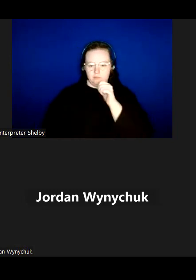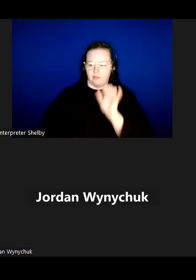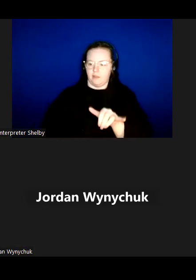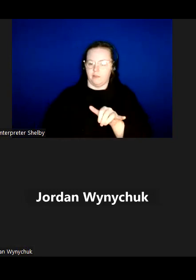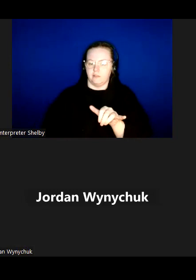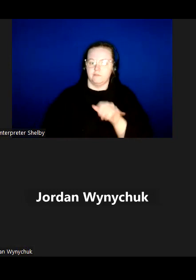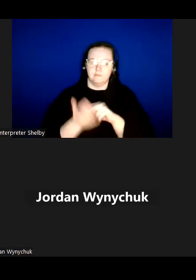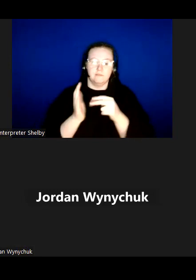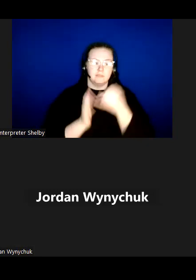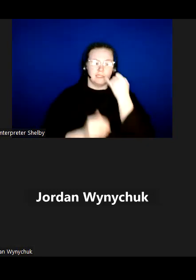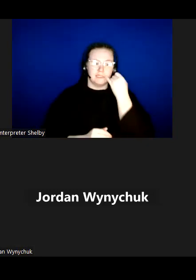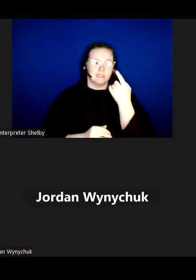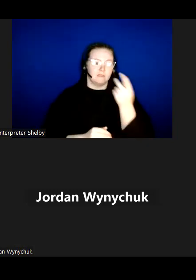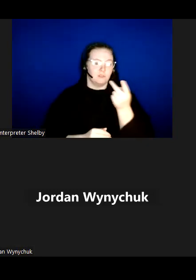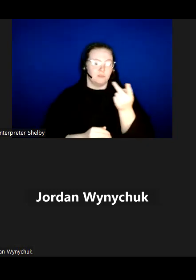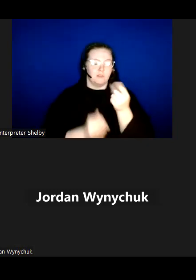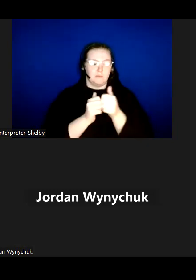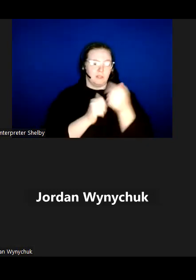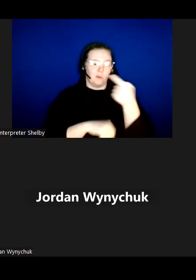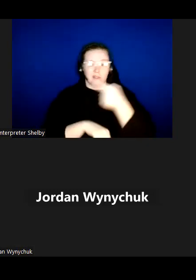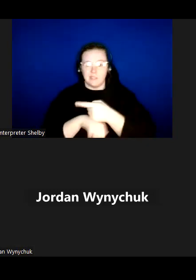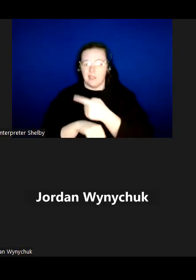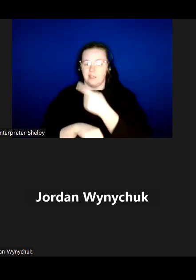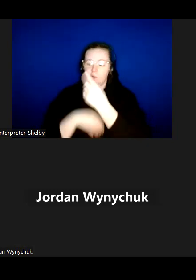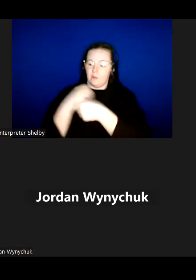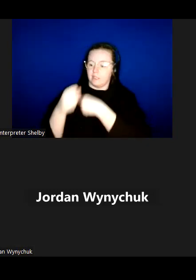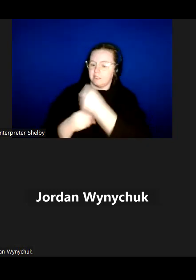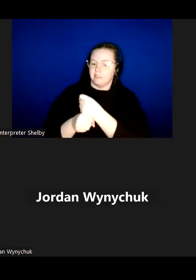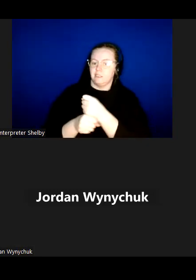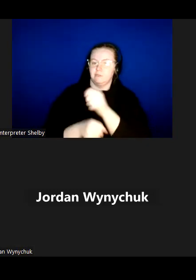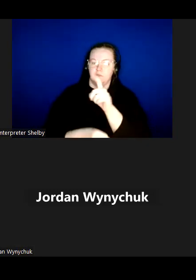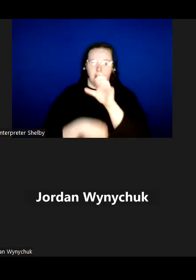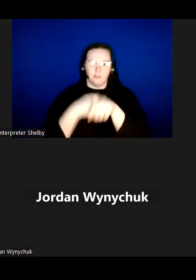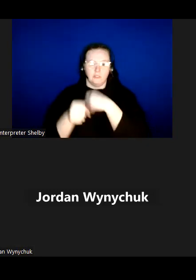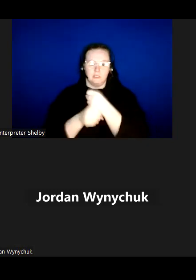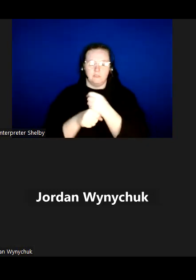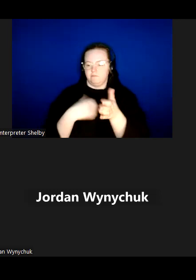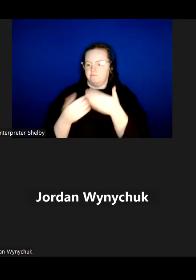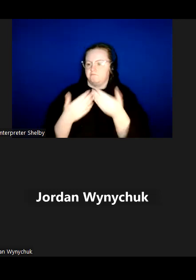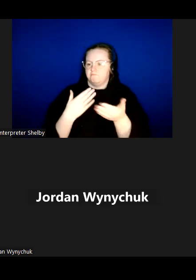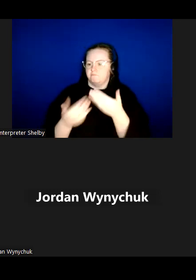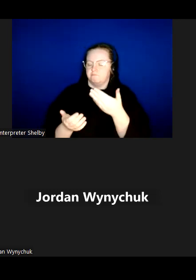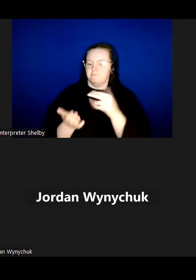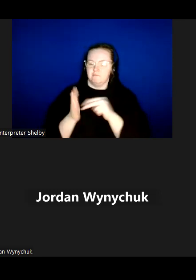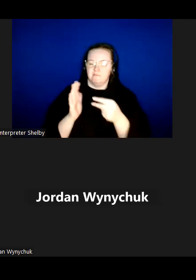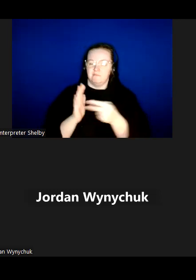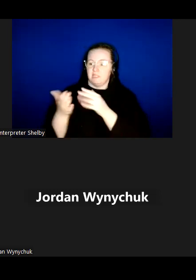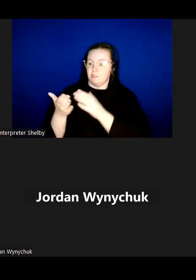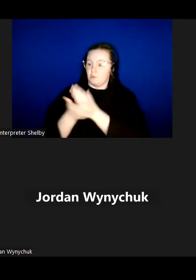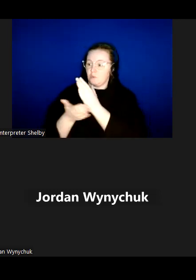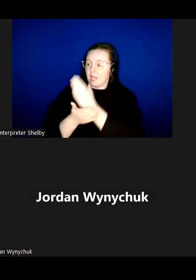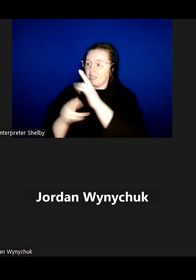has been together for 1 day or 1 year or, 100 years, they don't lose any rights and they don't gain